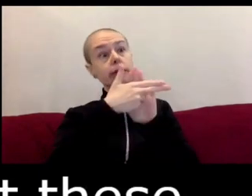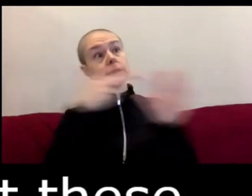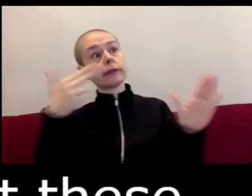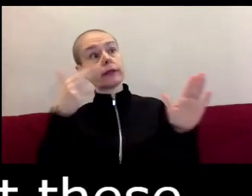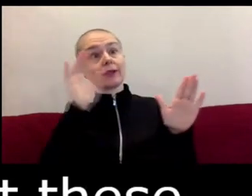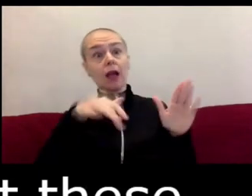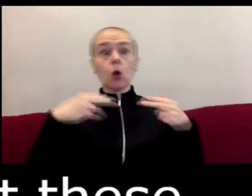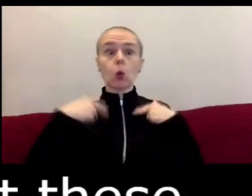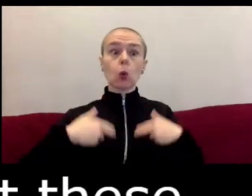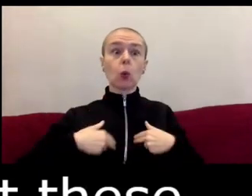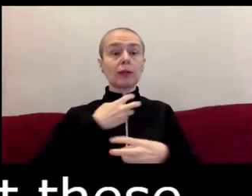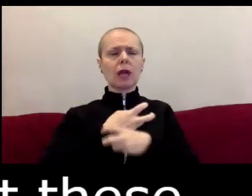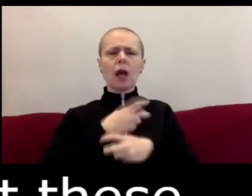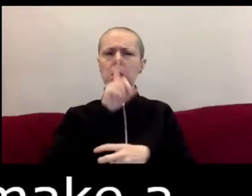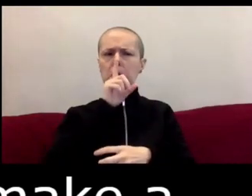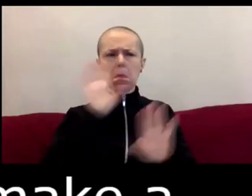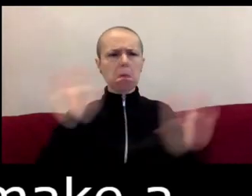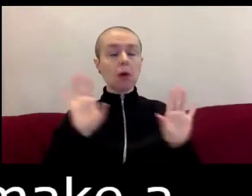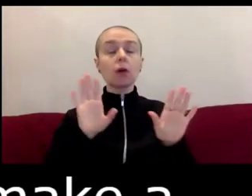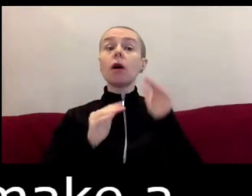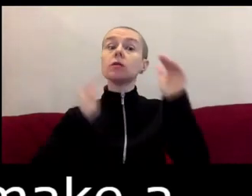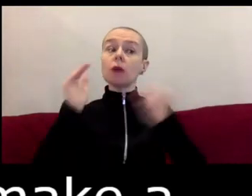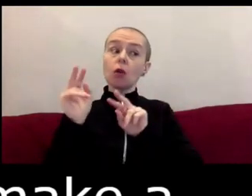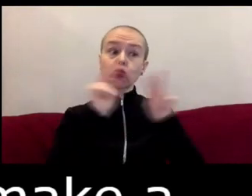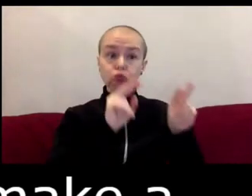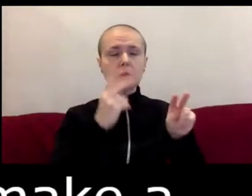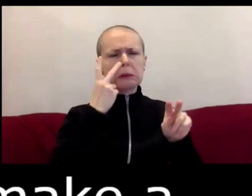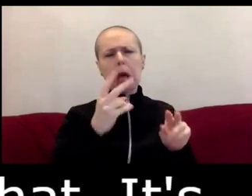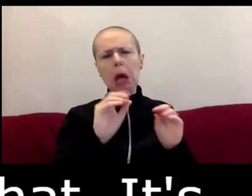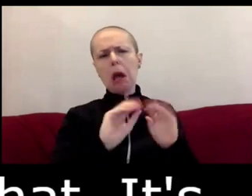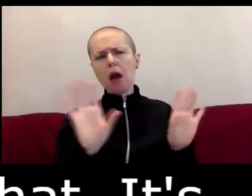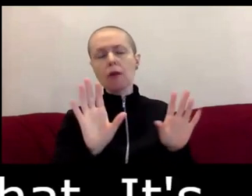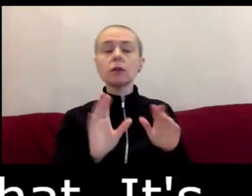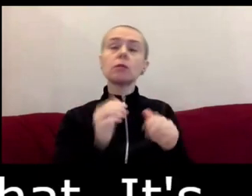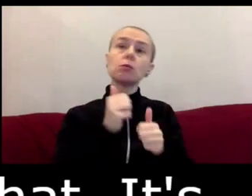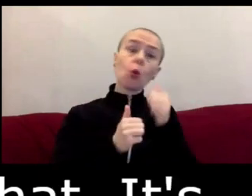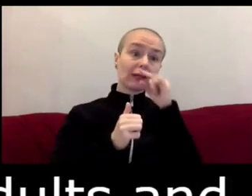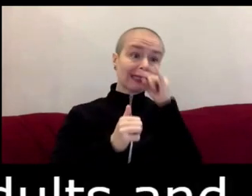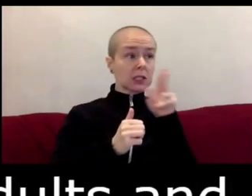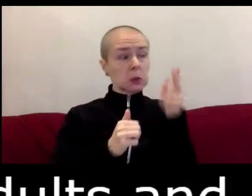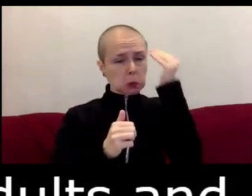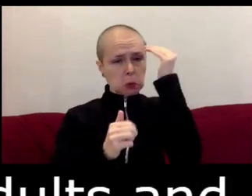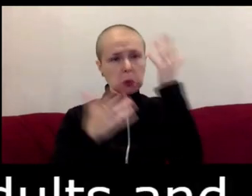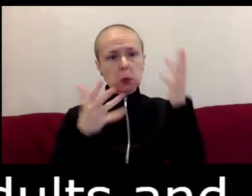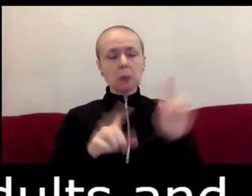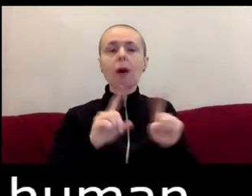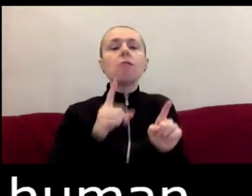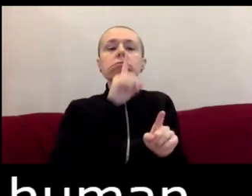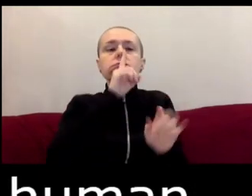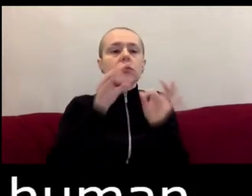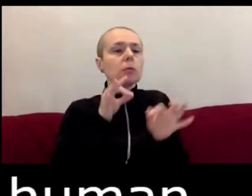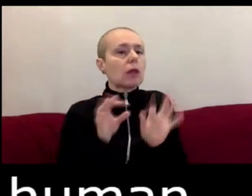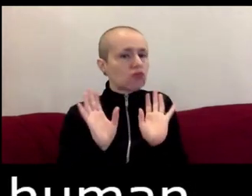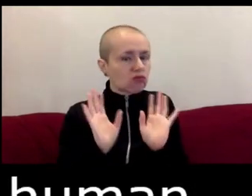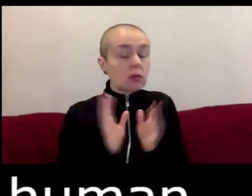anything like that. It's just kind of obvious to adults and most kids that these are human skeleton. Now, if we let them